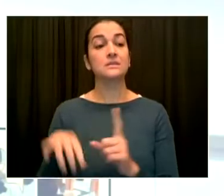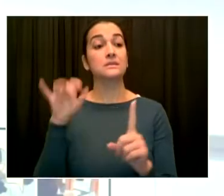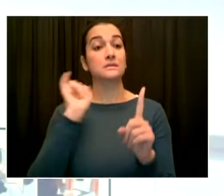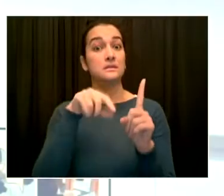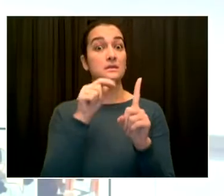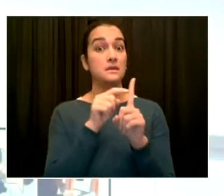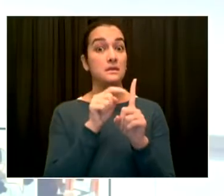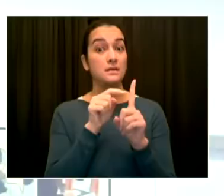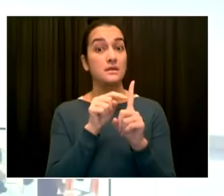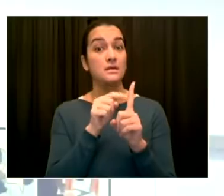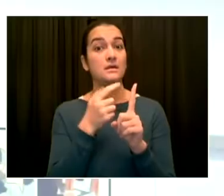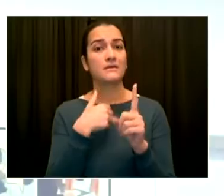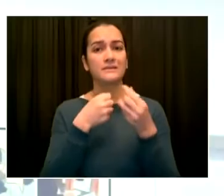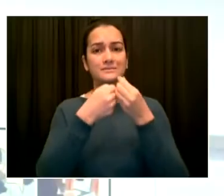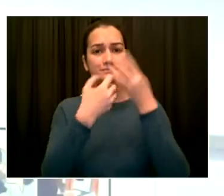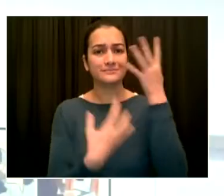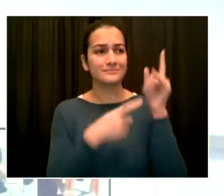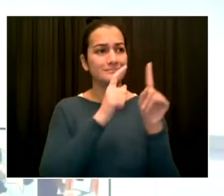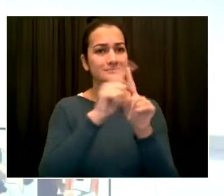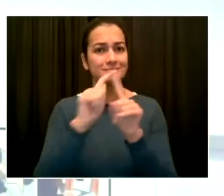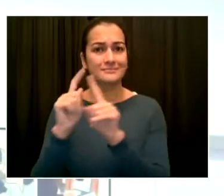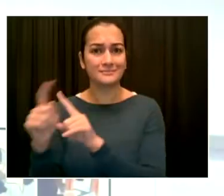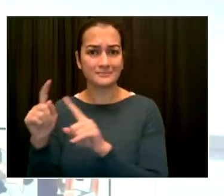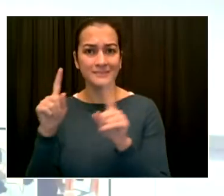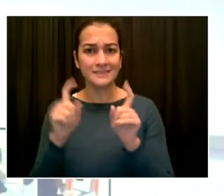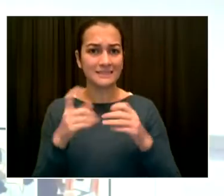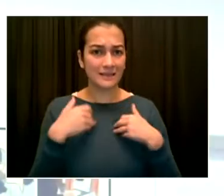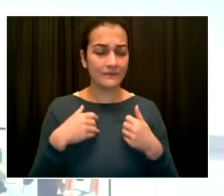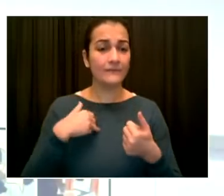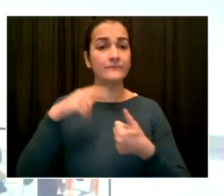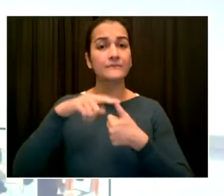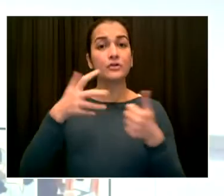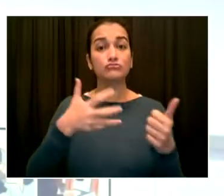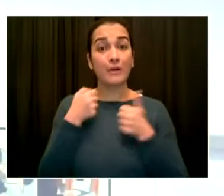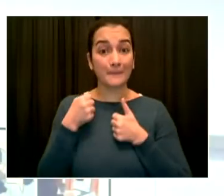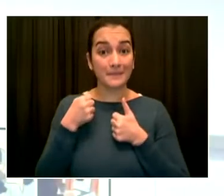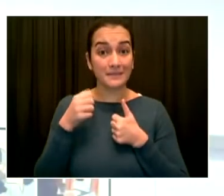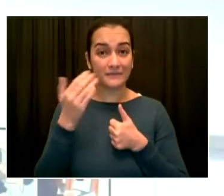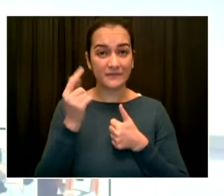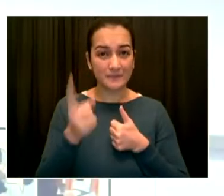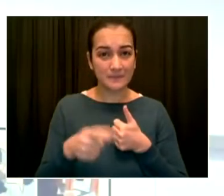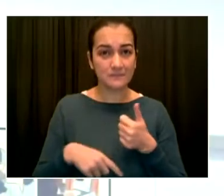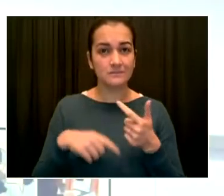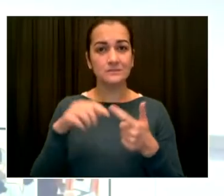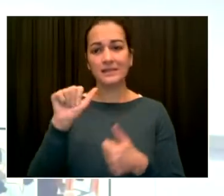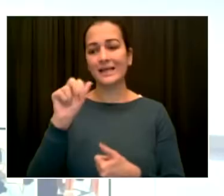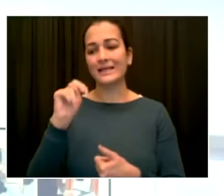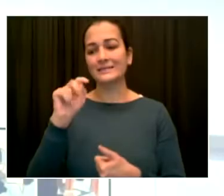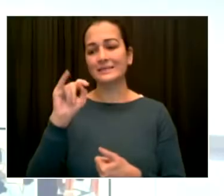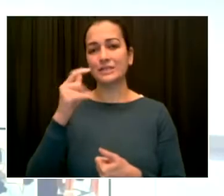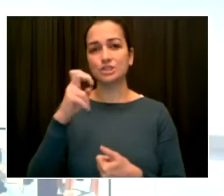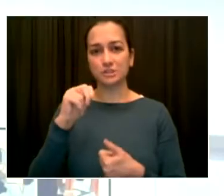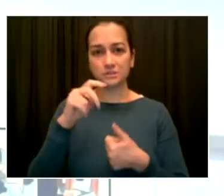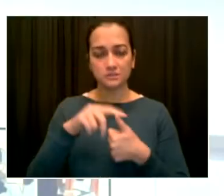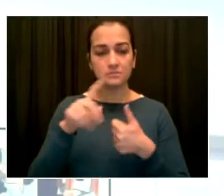well as rapid antigen tests. Both serve slightly different purposes, but the most important thing is to